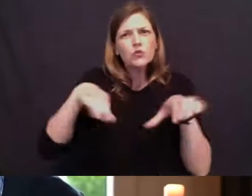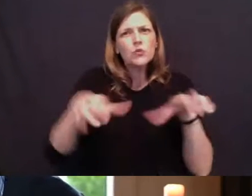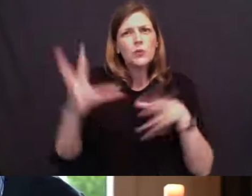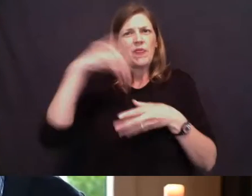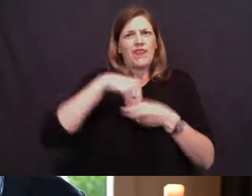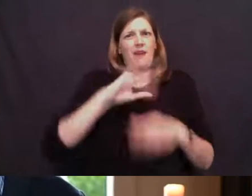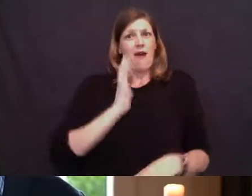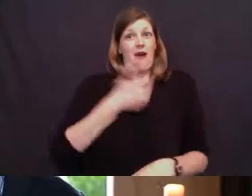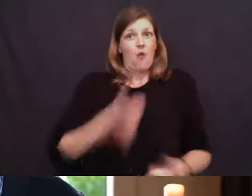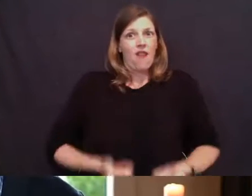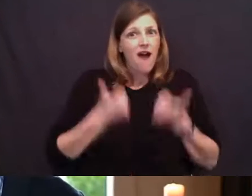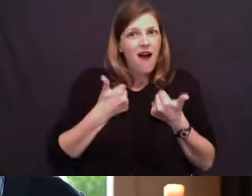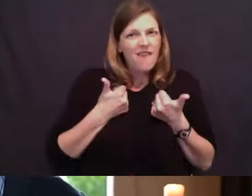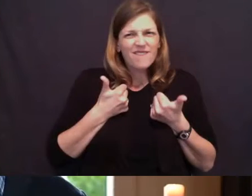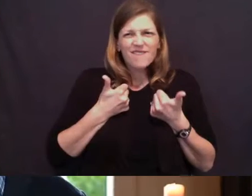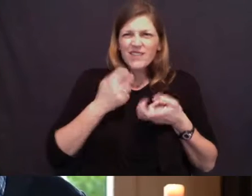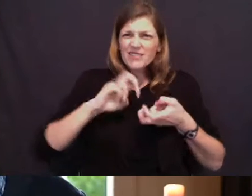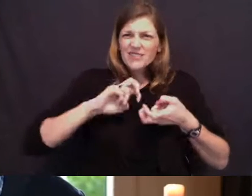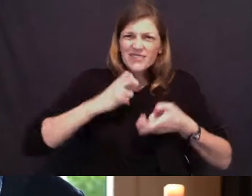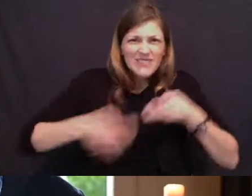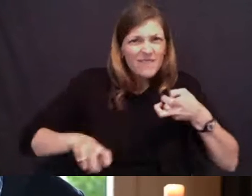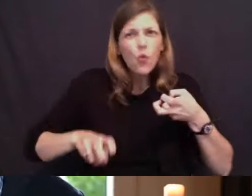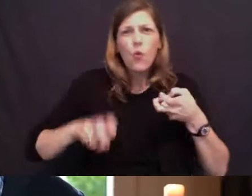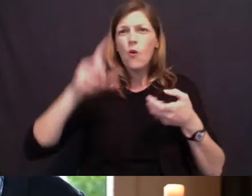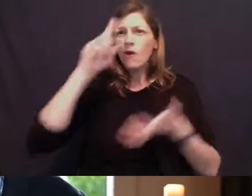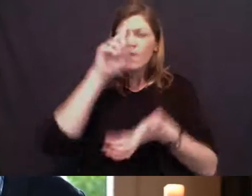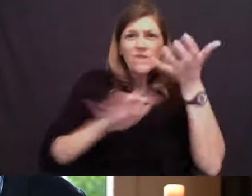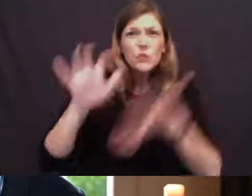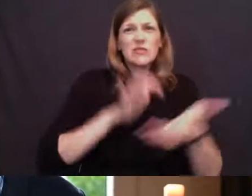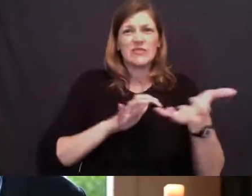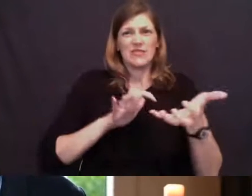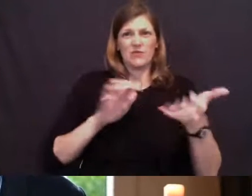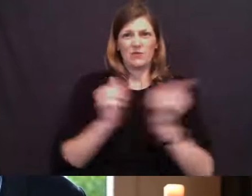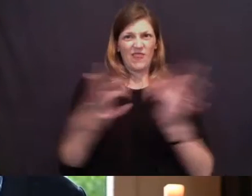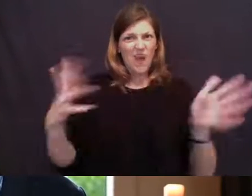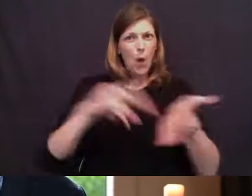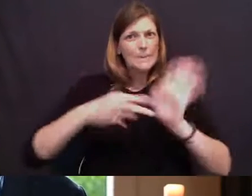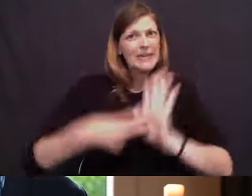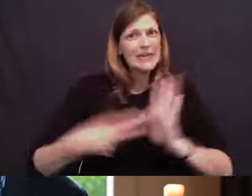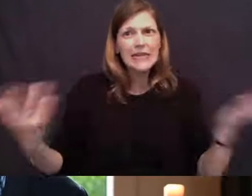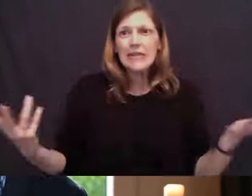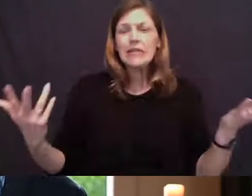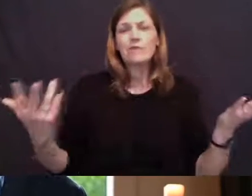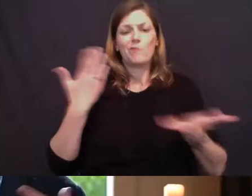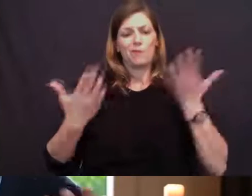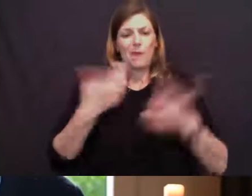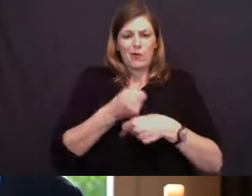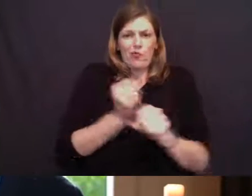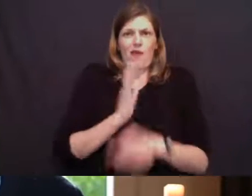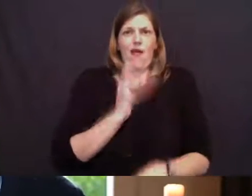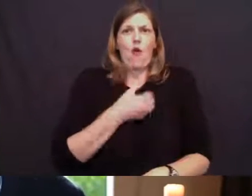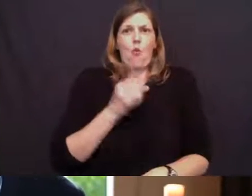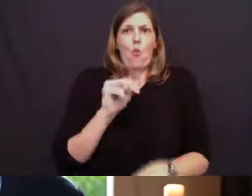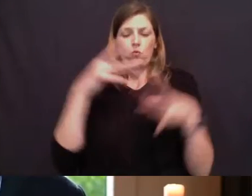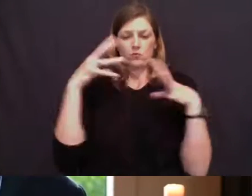difficult. It can feel confusing. It can feel meaningless. Like, we can start to kind of even like create our own summary statements